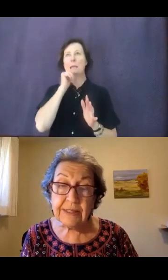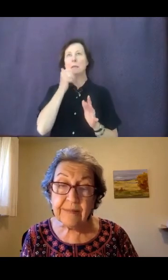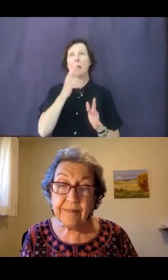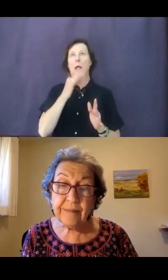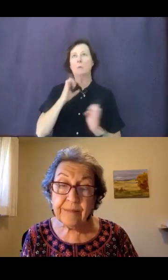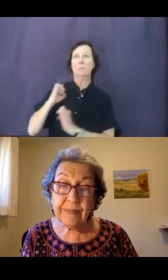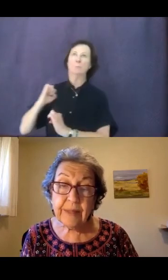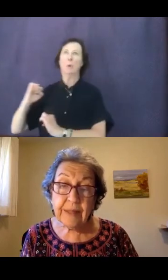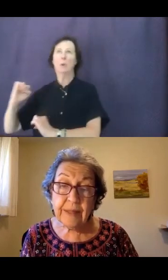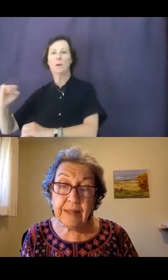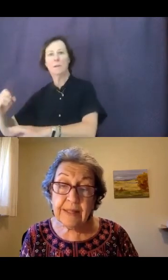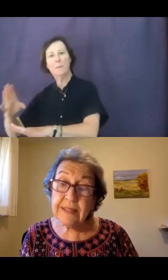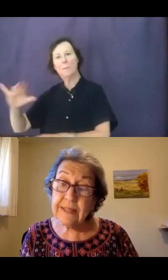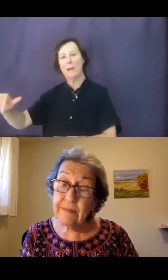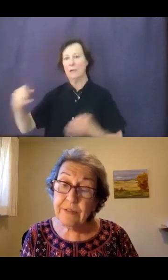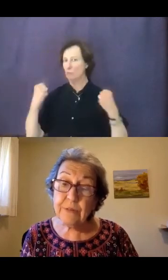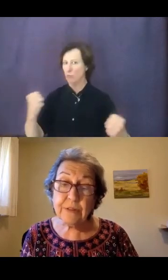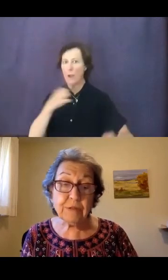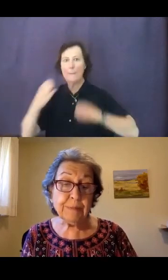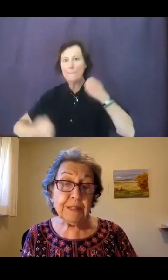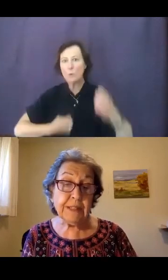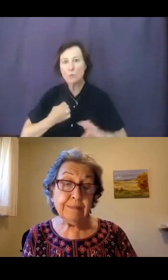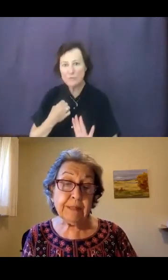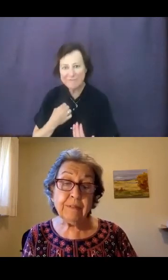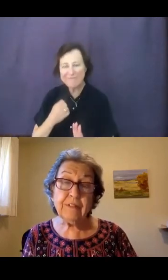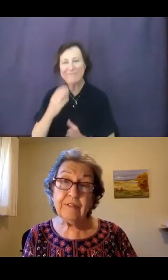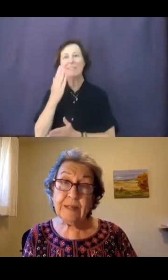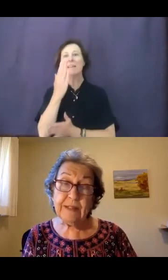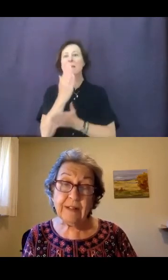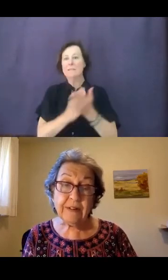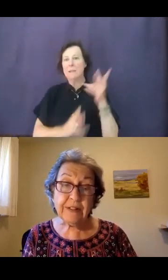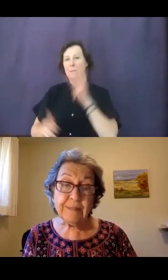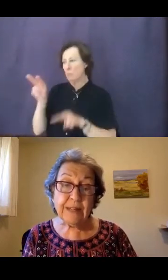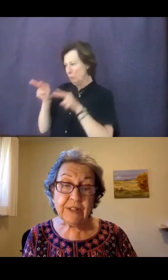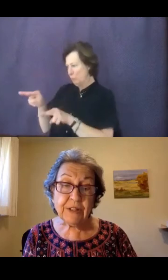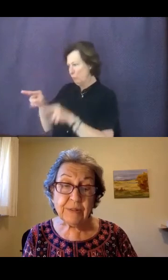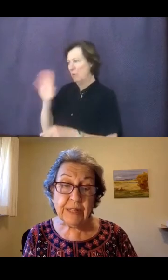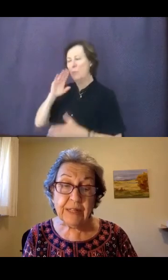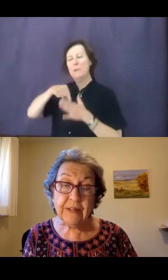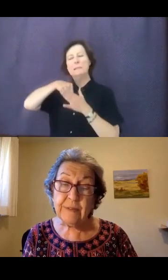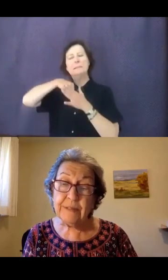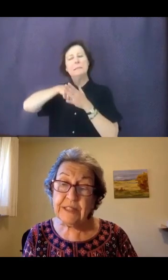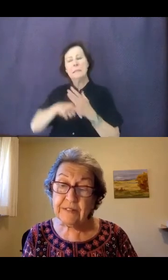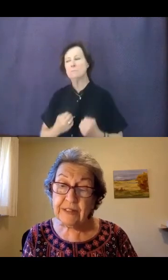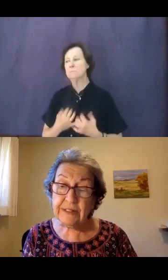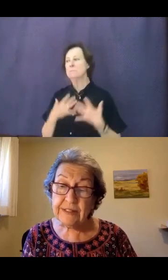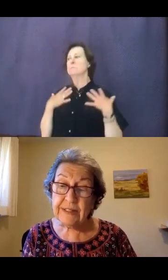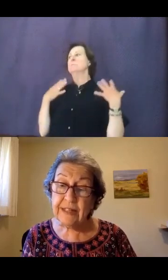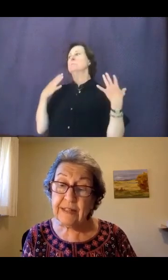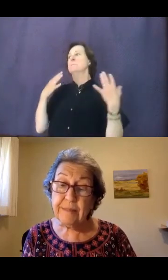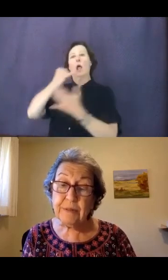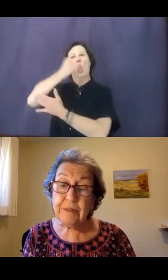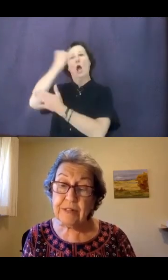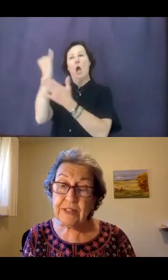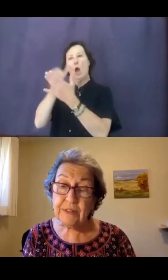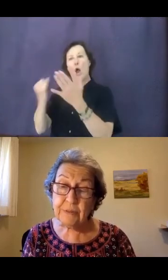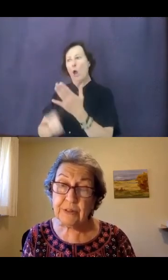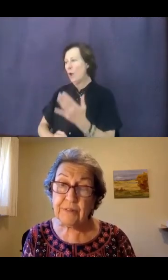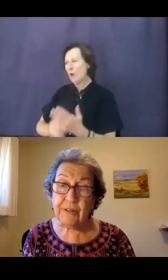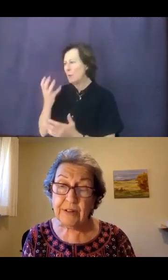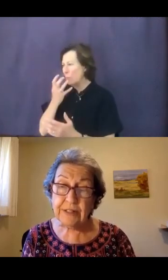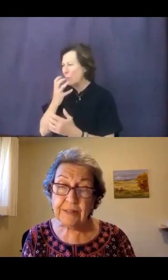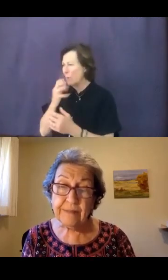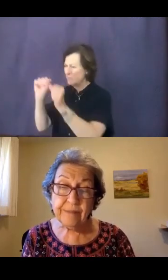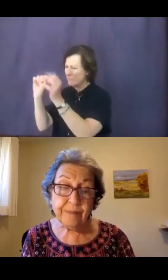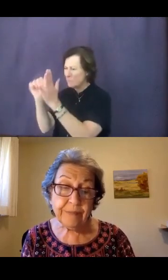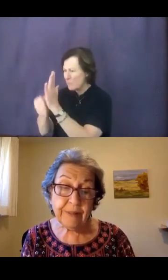emotions. Some viewers will be deeply moved by the artist's mastery of the materials and the pure grace of the work of